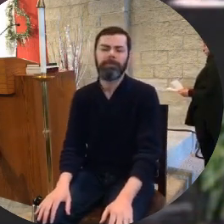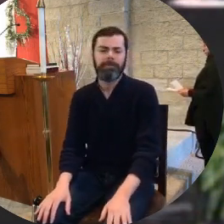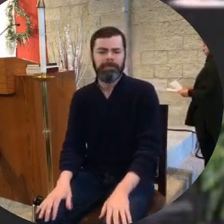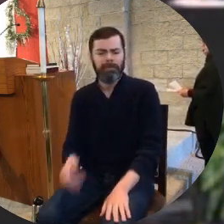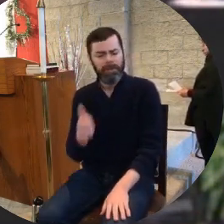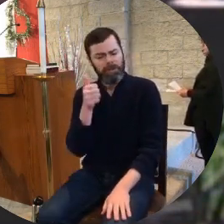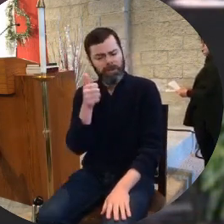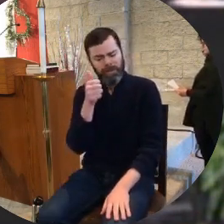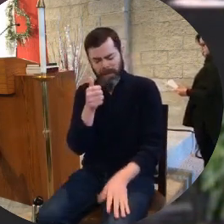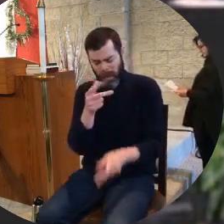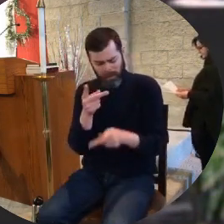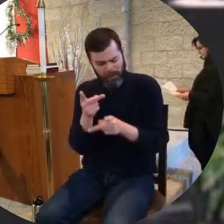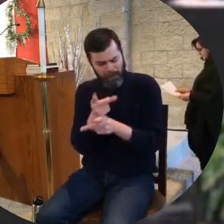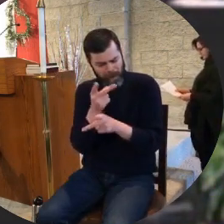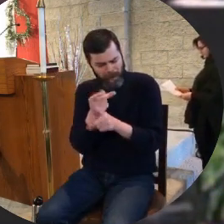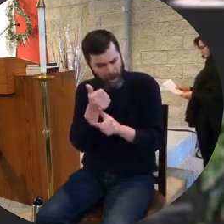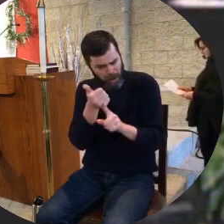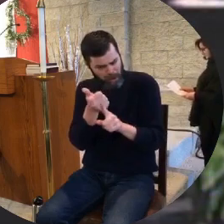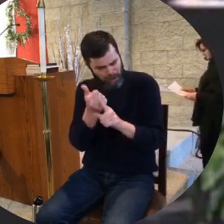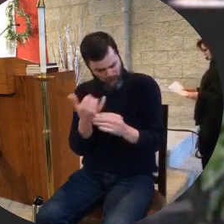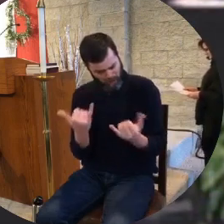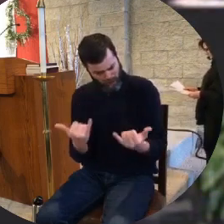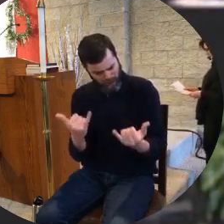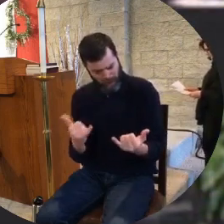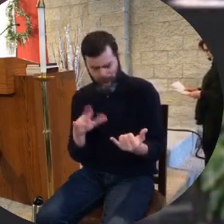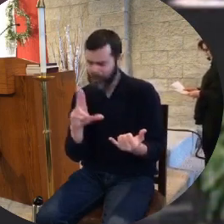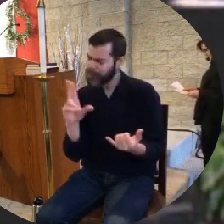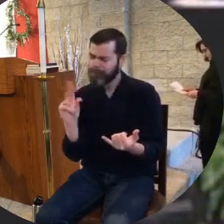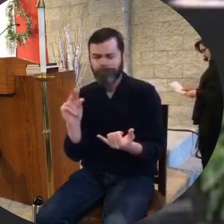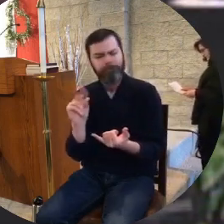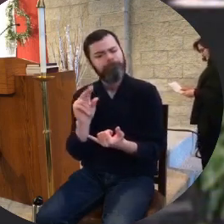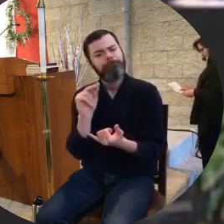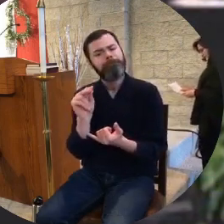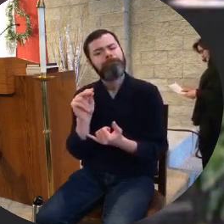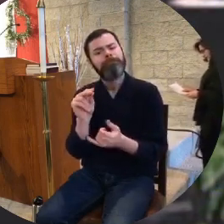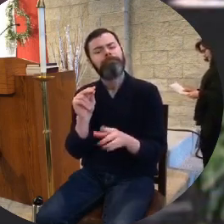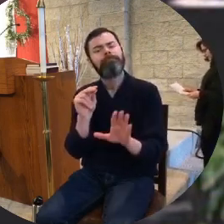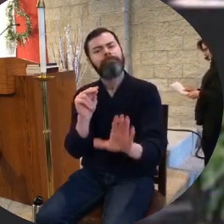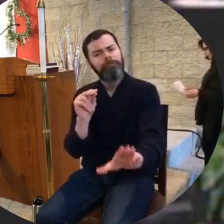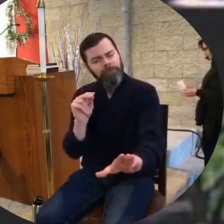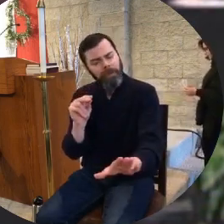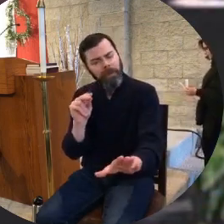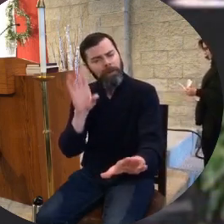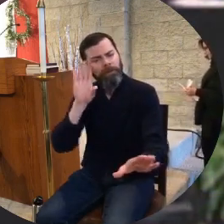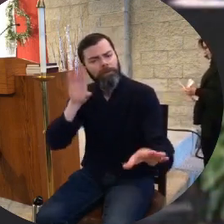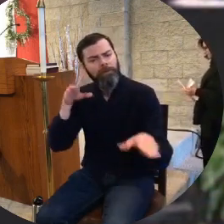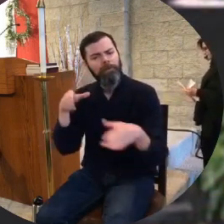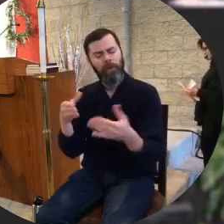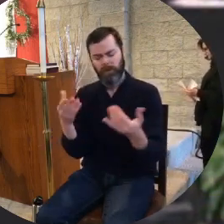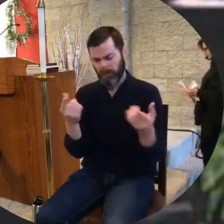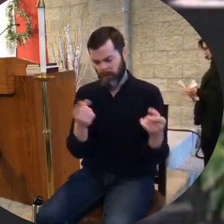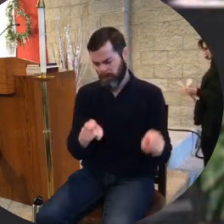out. You don't have to work it out. Just say in the here and now.